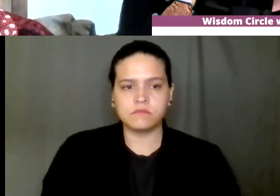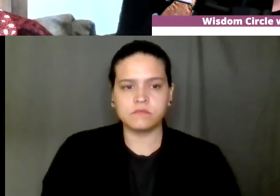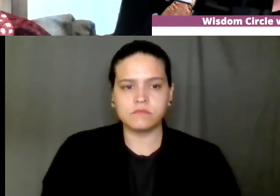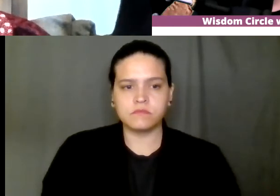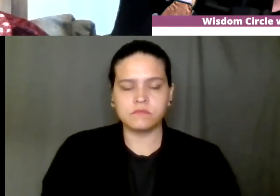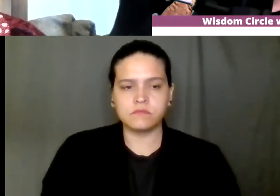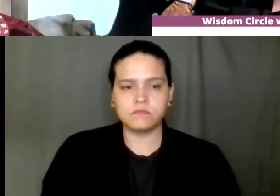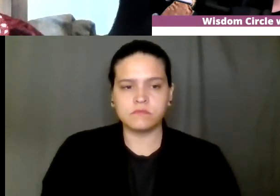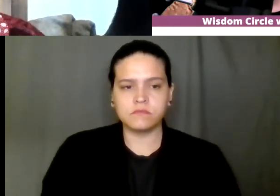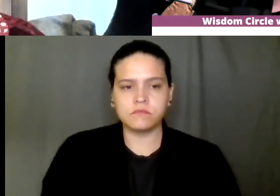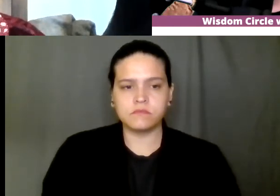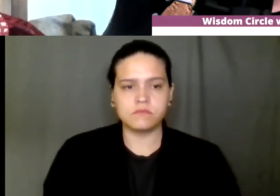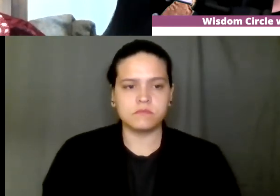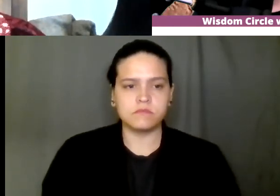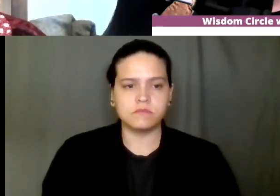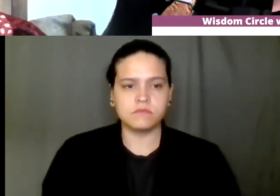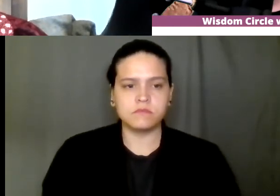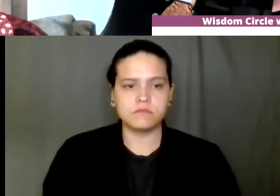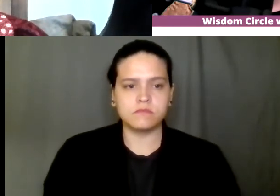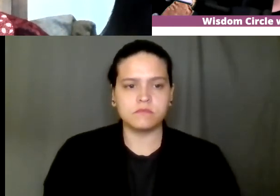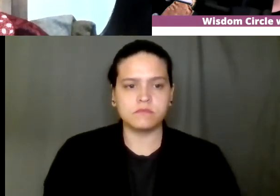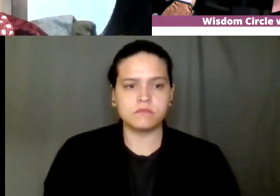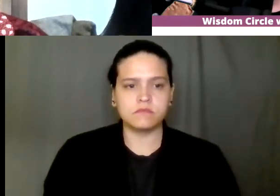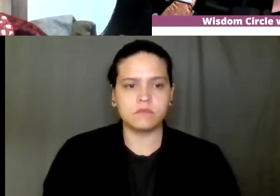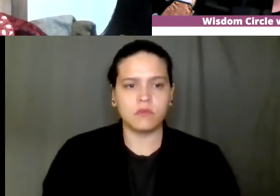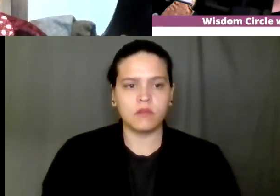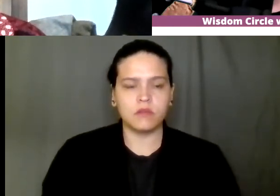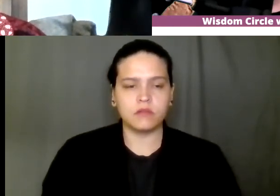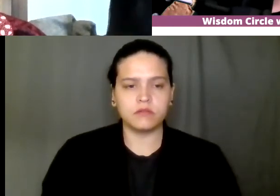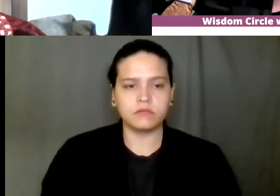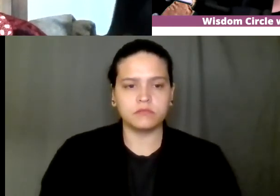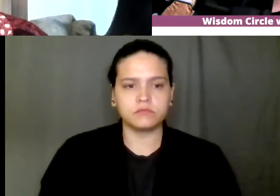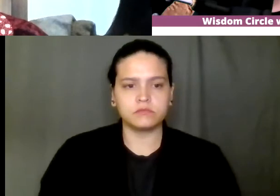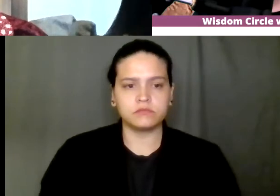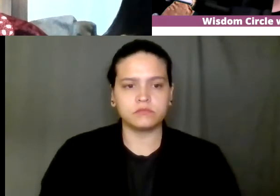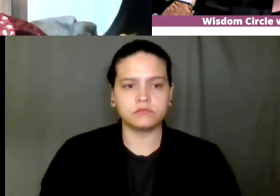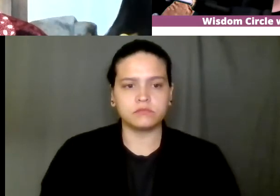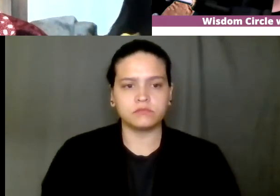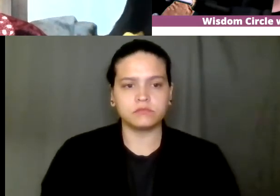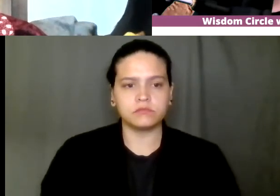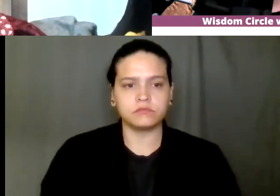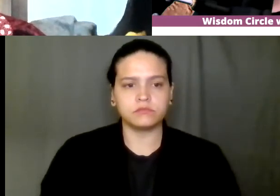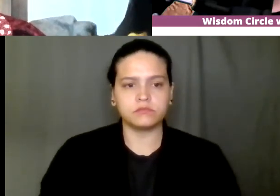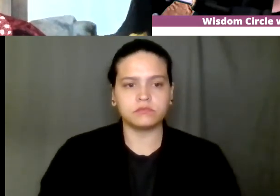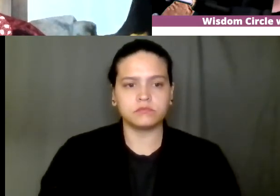e ios kato ada ada tahuiska biskanda anda ade inta iltele